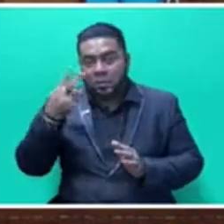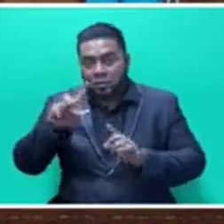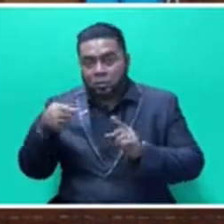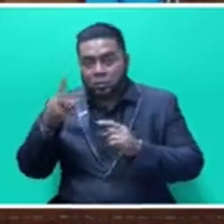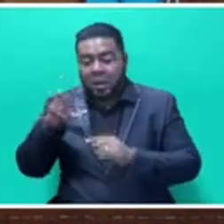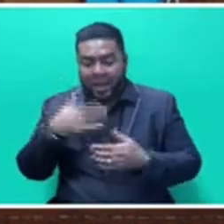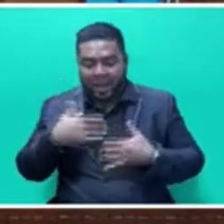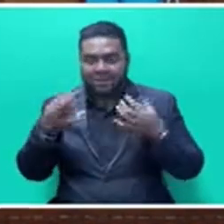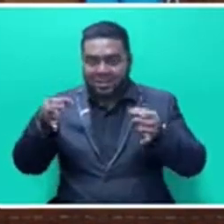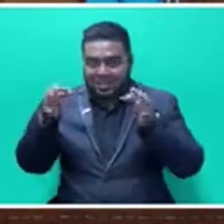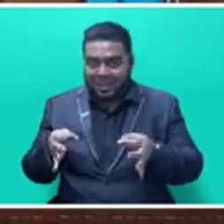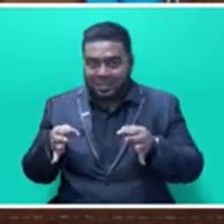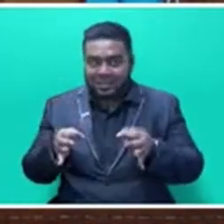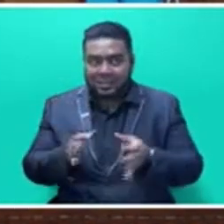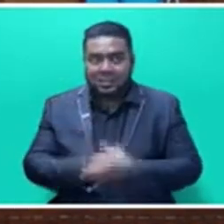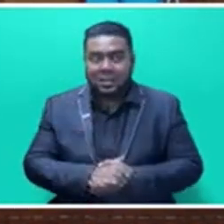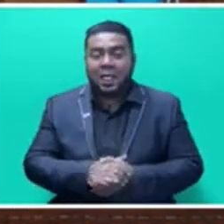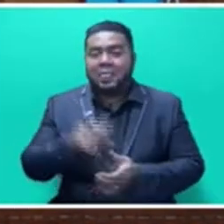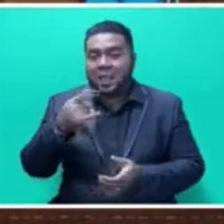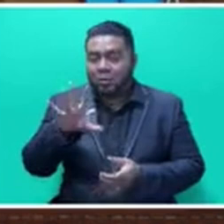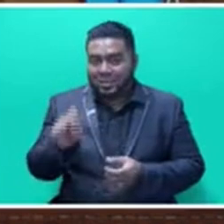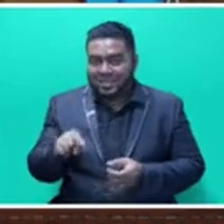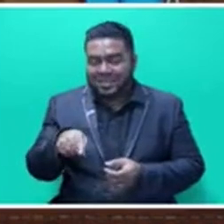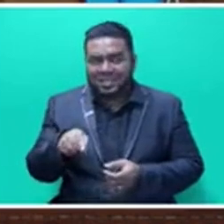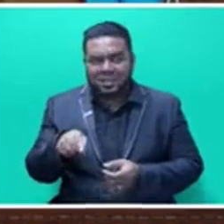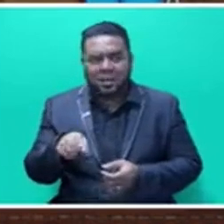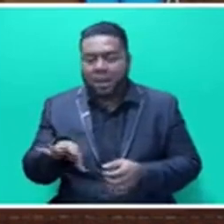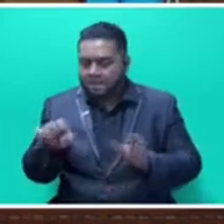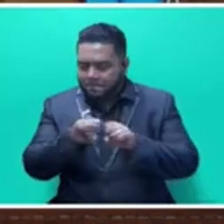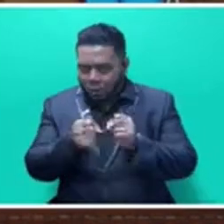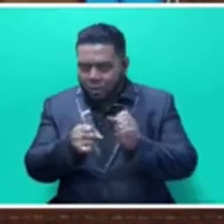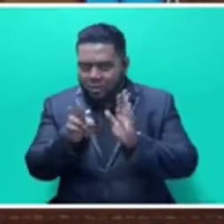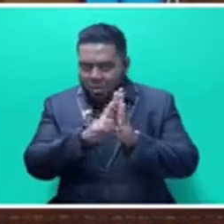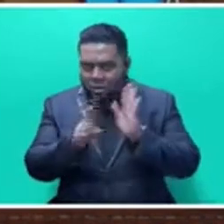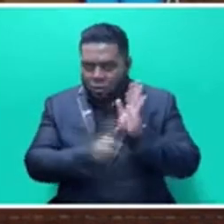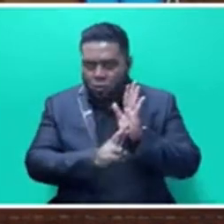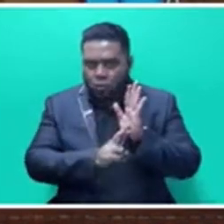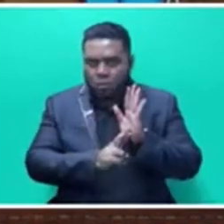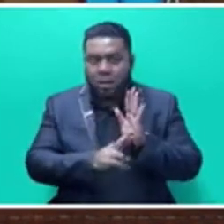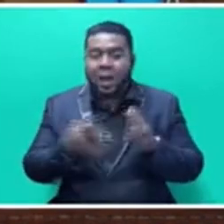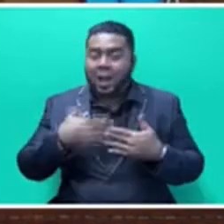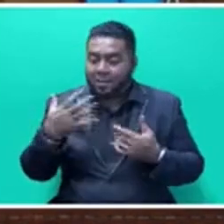I have decided there is a prima facie breach of privilege,